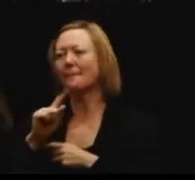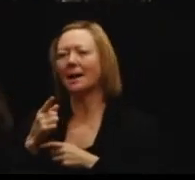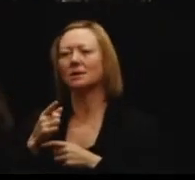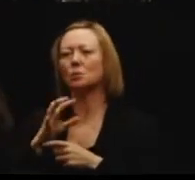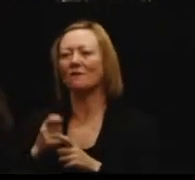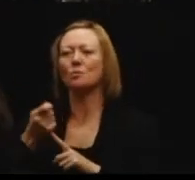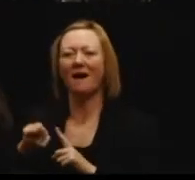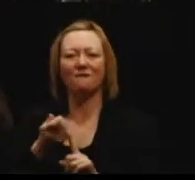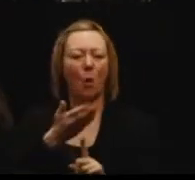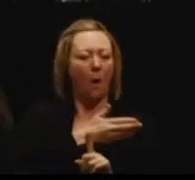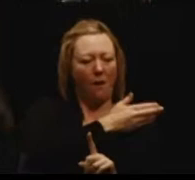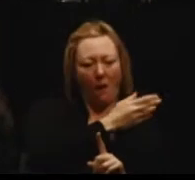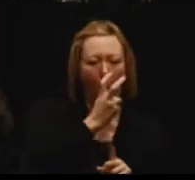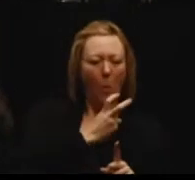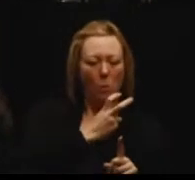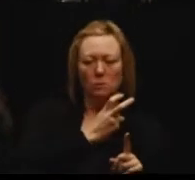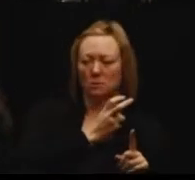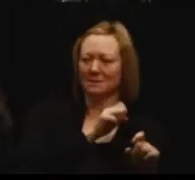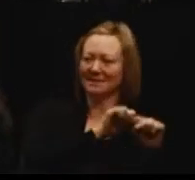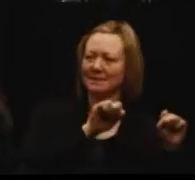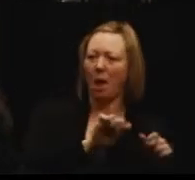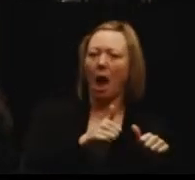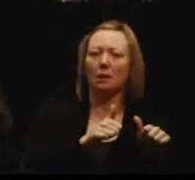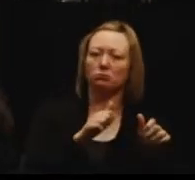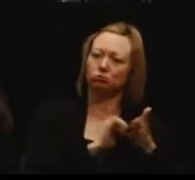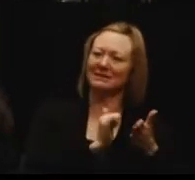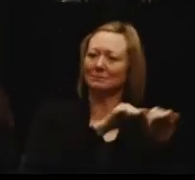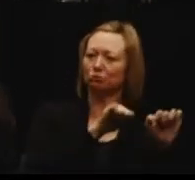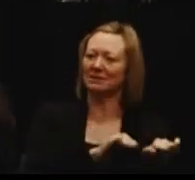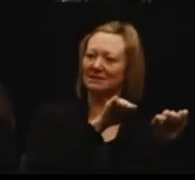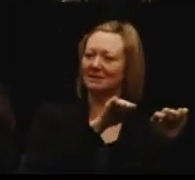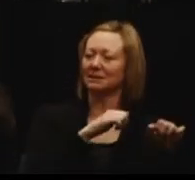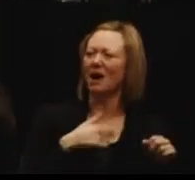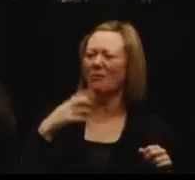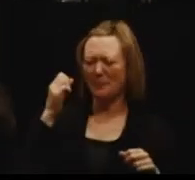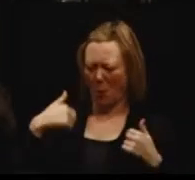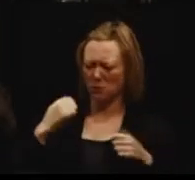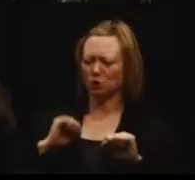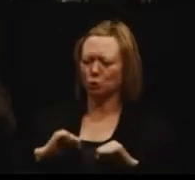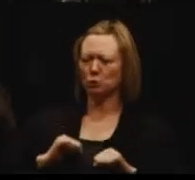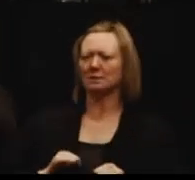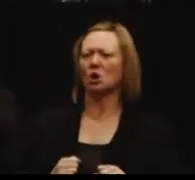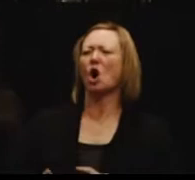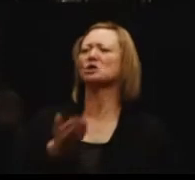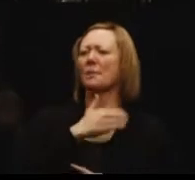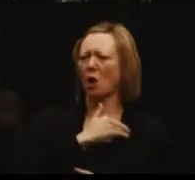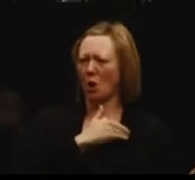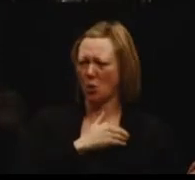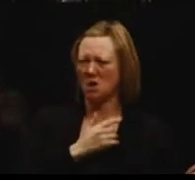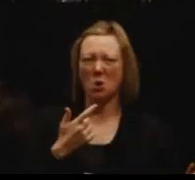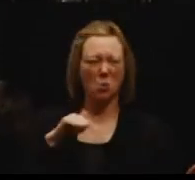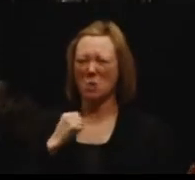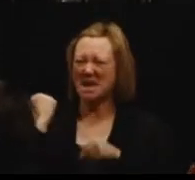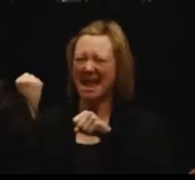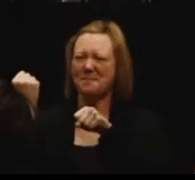without having to buy a printing press. And I know when I was a young student radical, which many years ago, we did buy a printing press